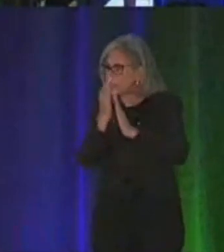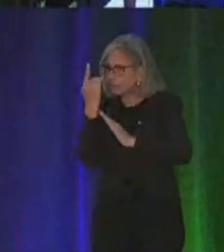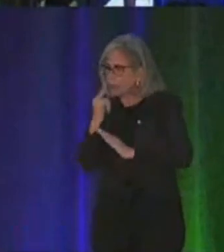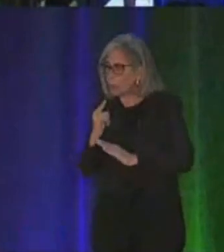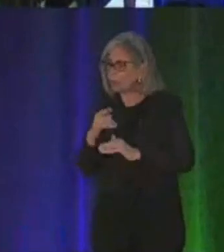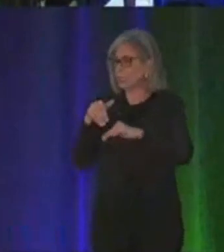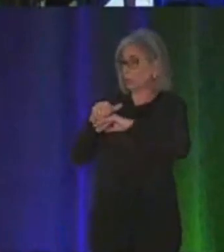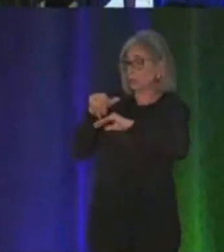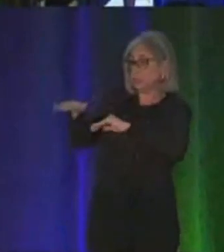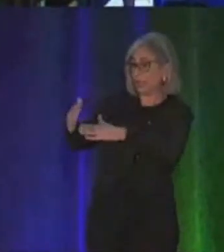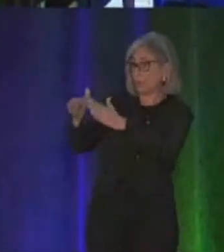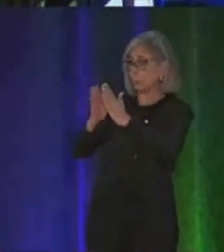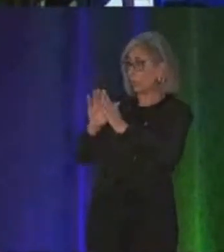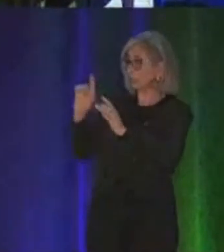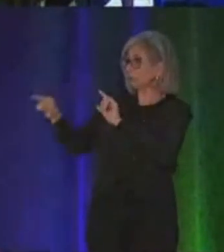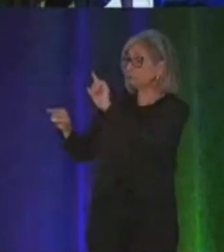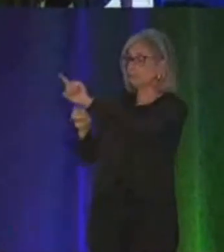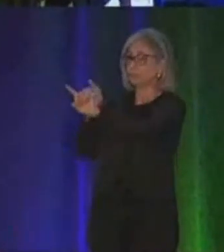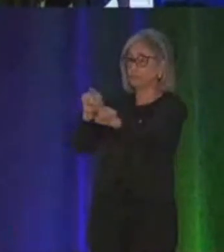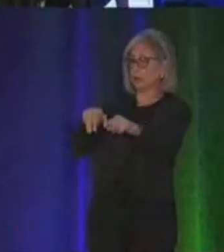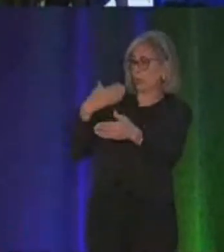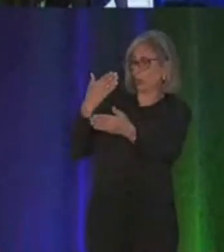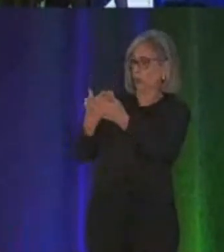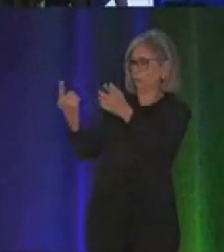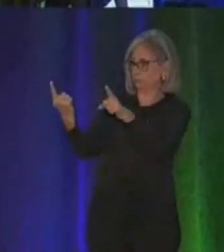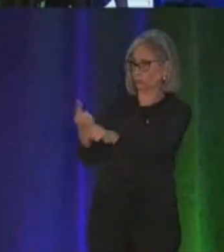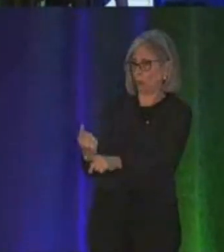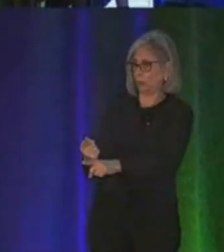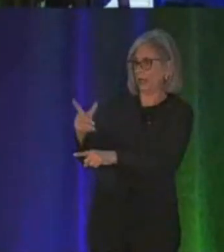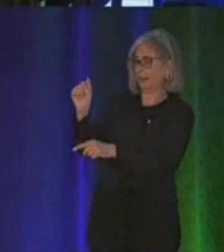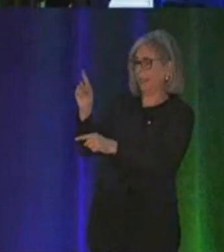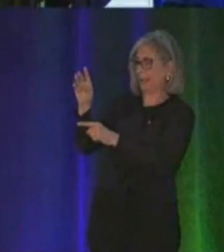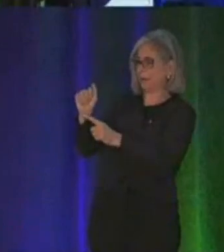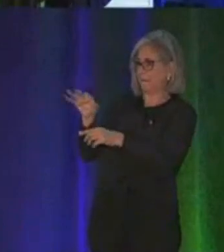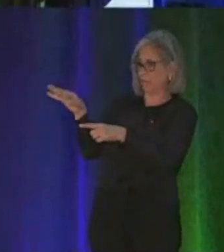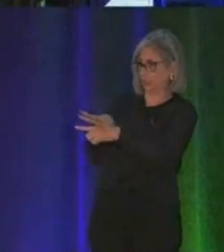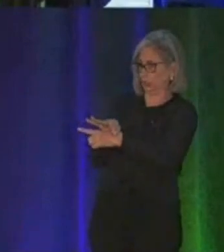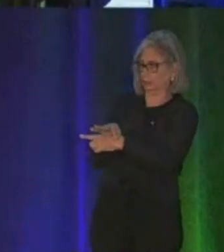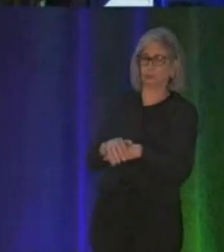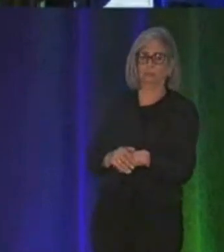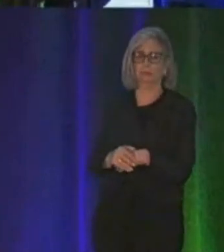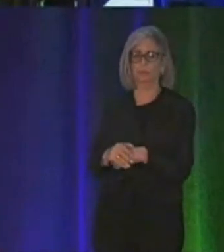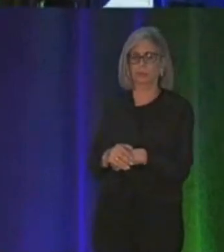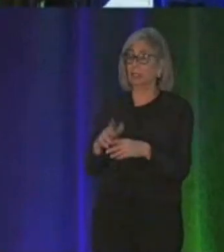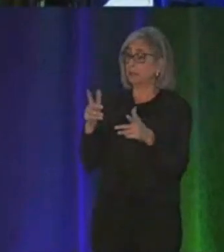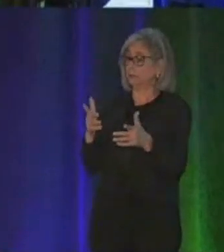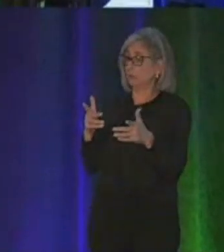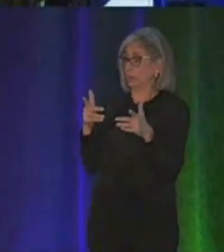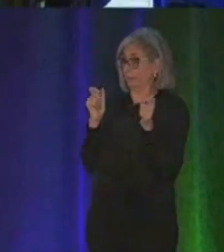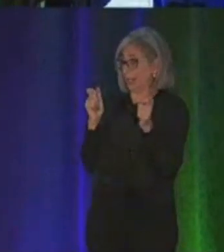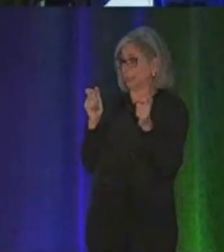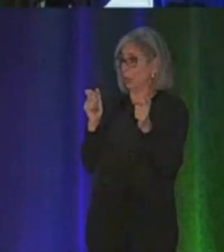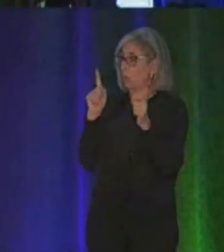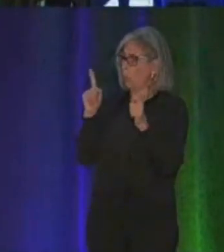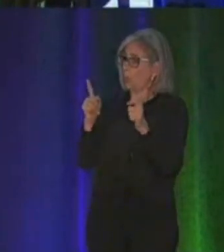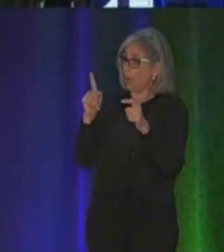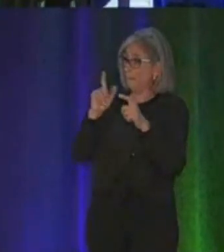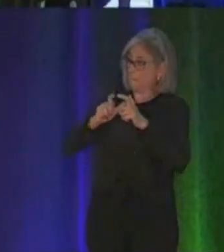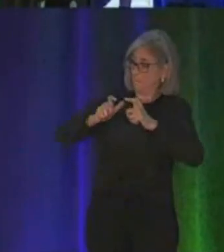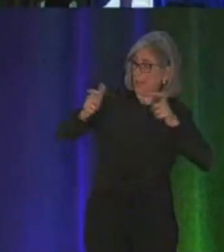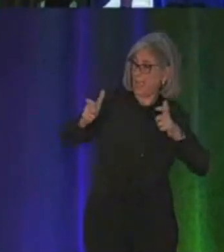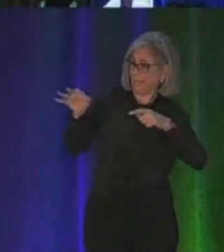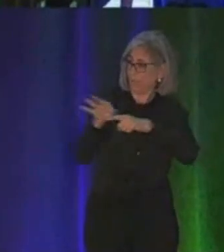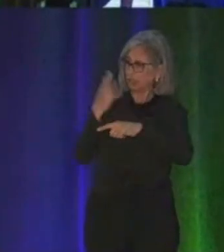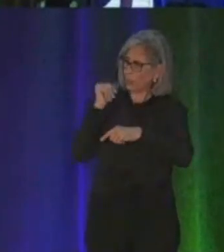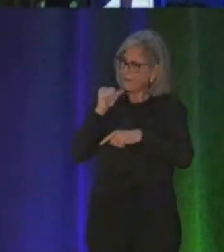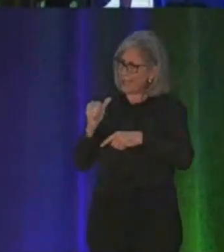it'll send the request to the appropriate Lambda function that handles that. So just quick aside here, why not just one big function? Why make a separate function